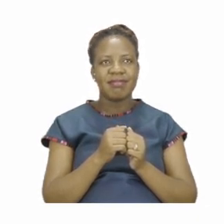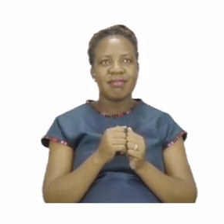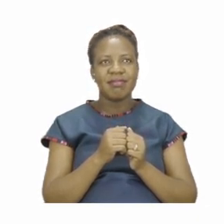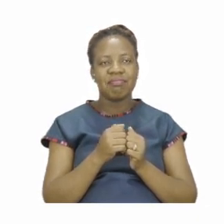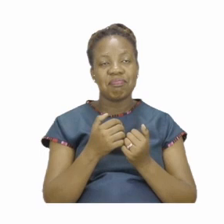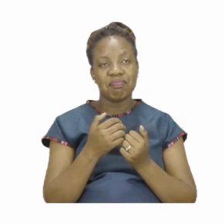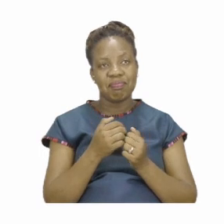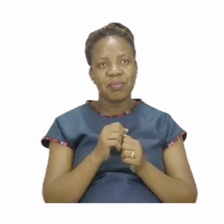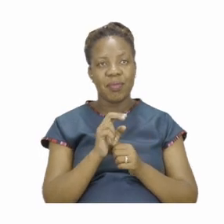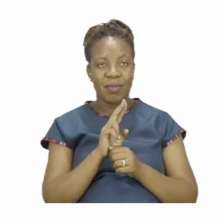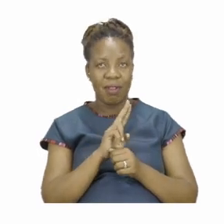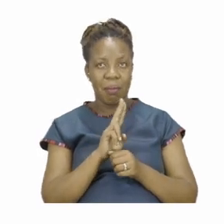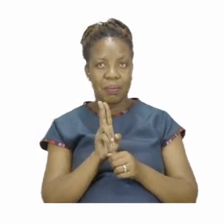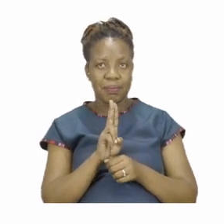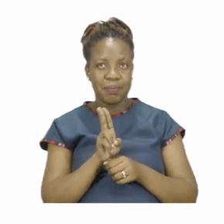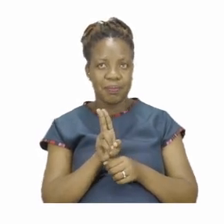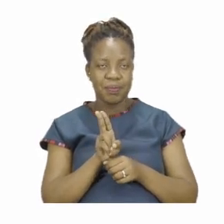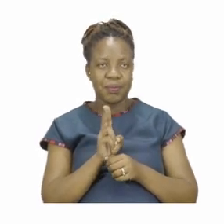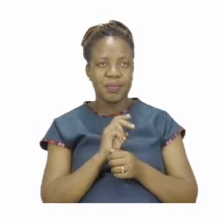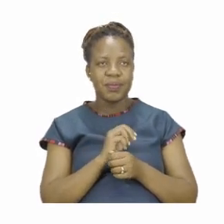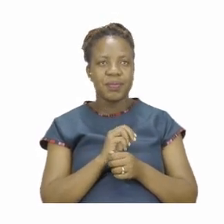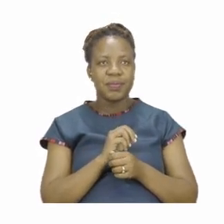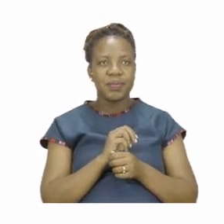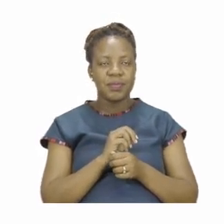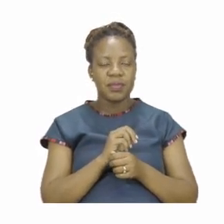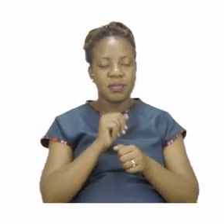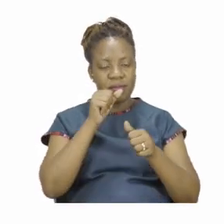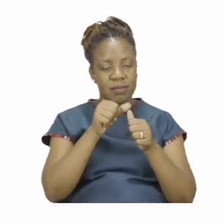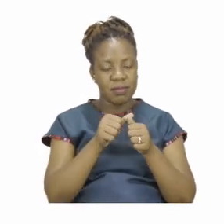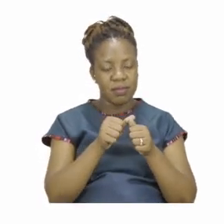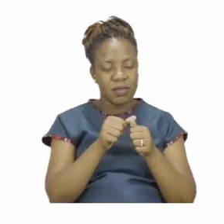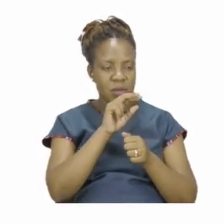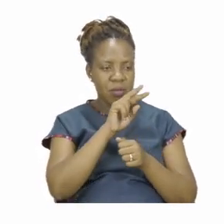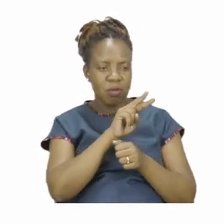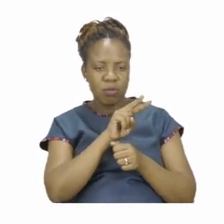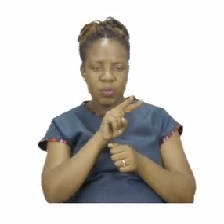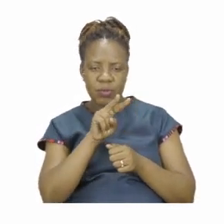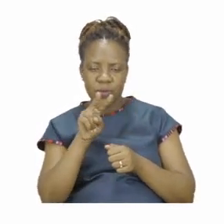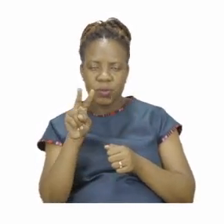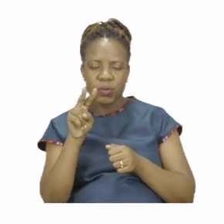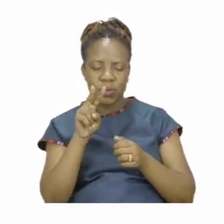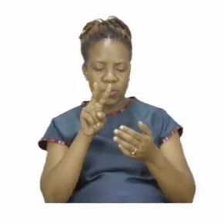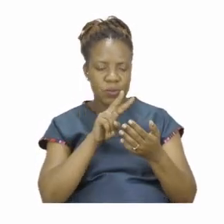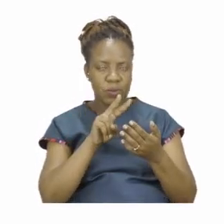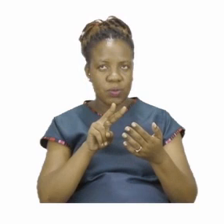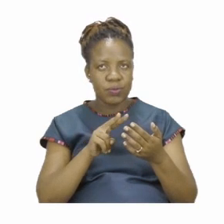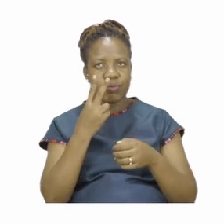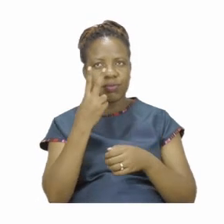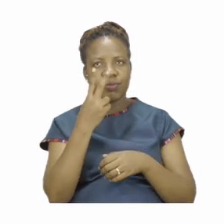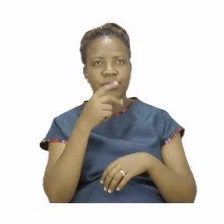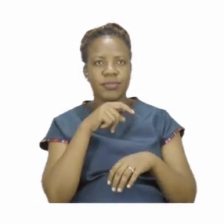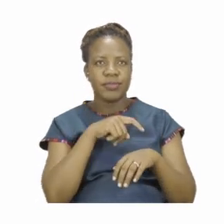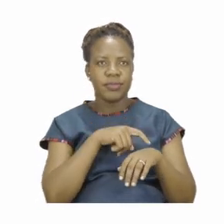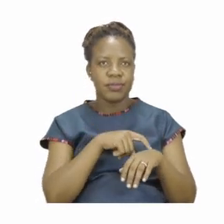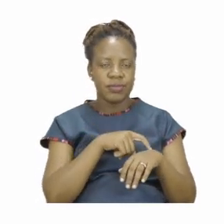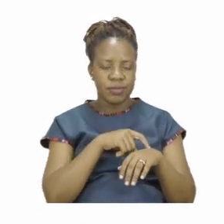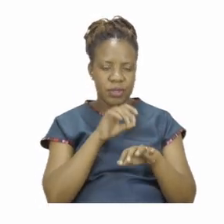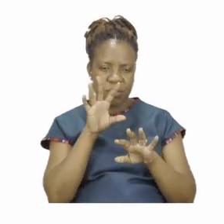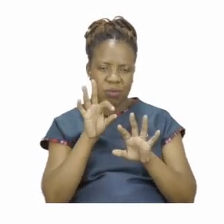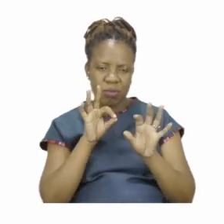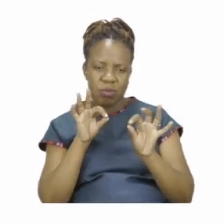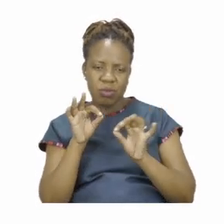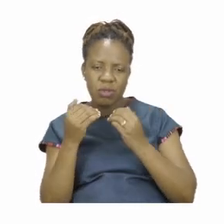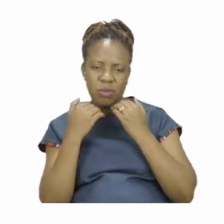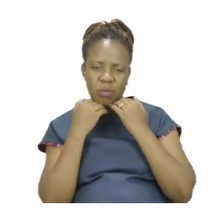H. Remember, we read the problem twice and then we pick out the important information. So let's take a look.